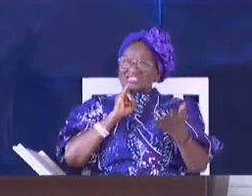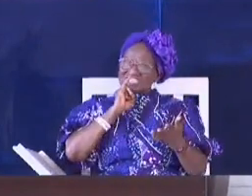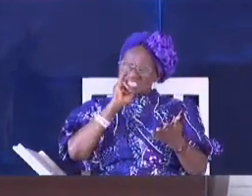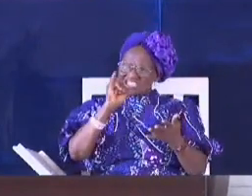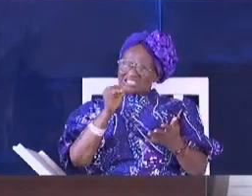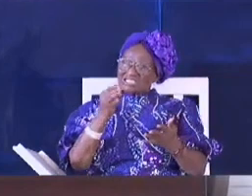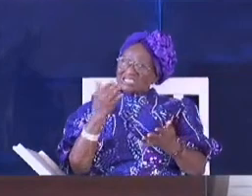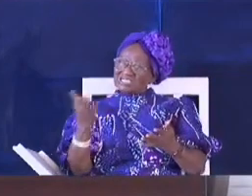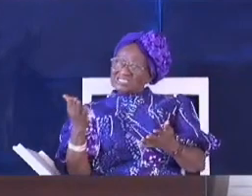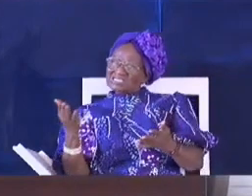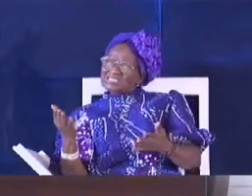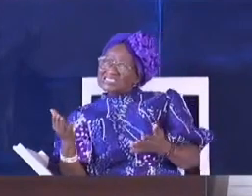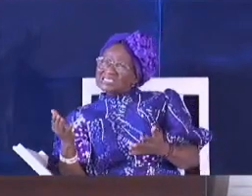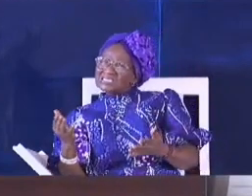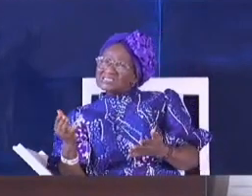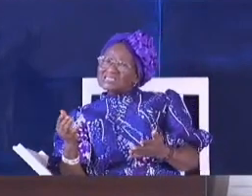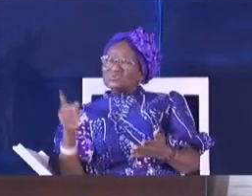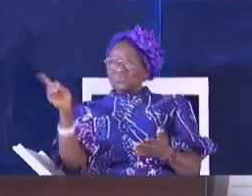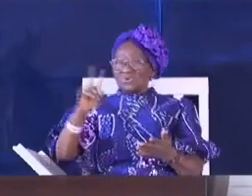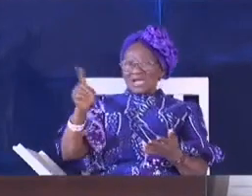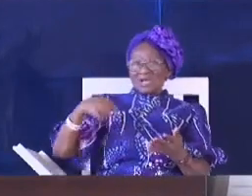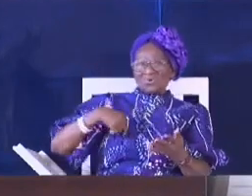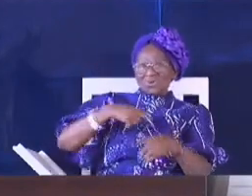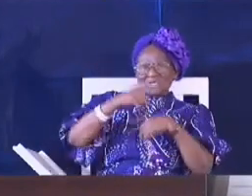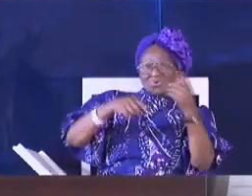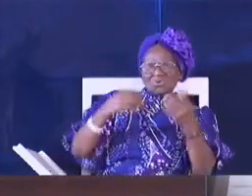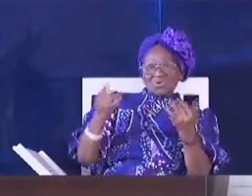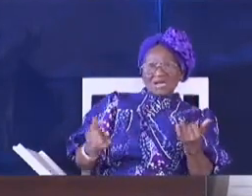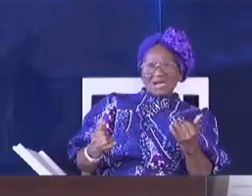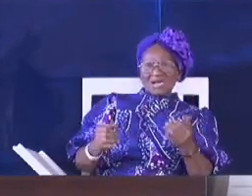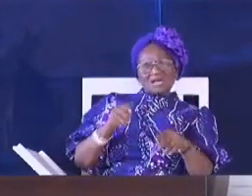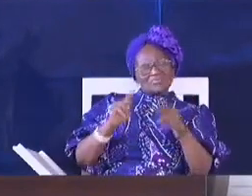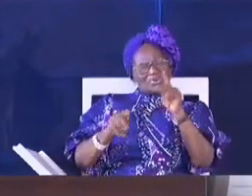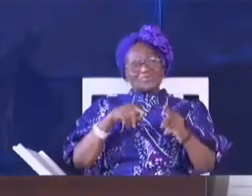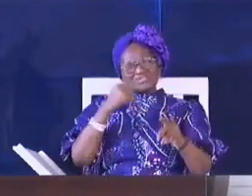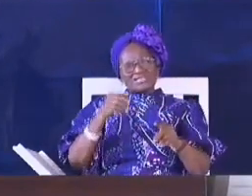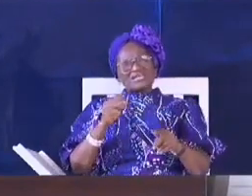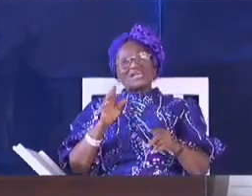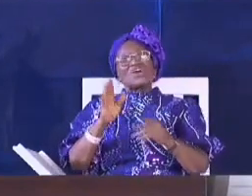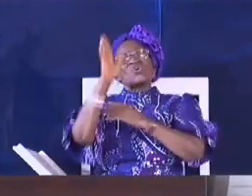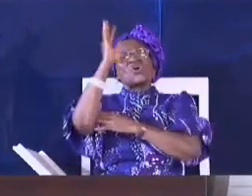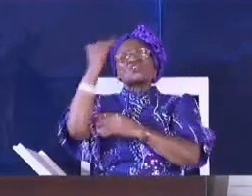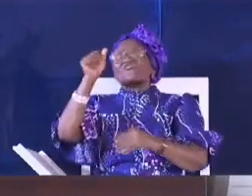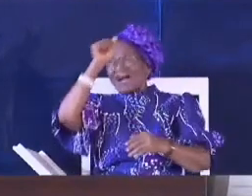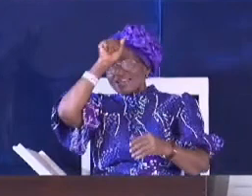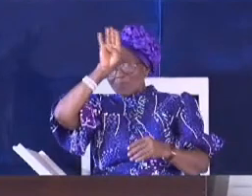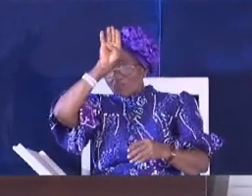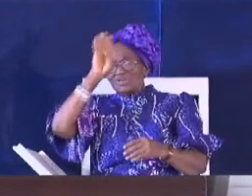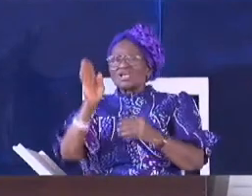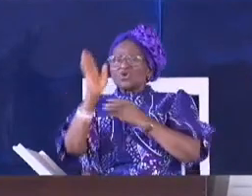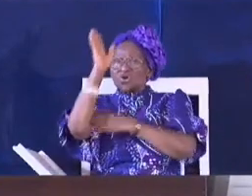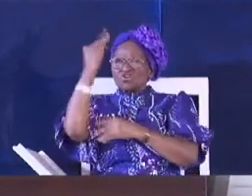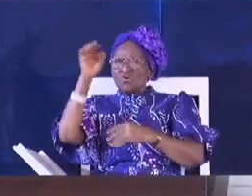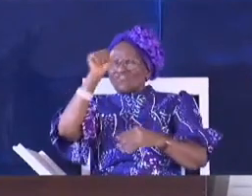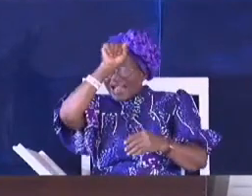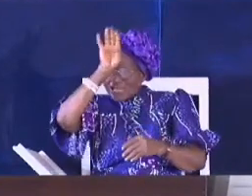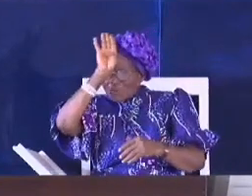Everywhere we go now, we hear people say, the God of Adeboye, the God of Adeboye. Why don't you stop these